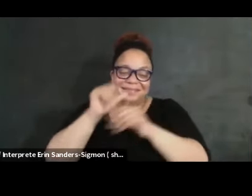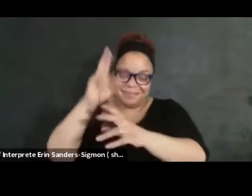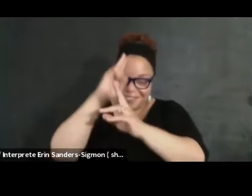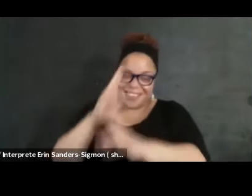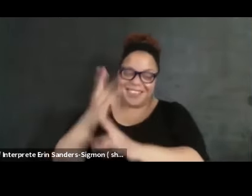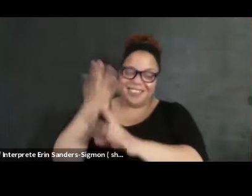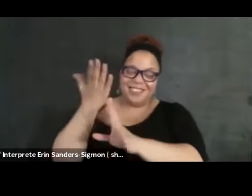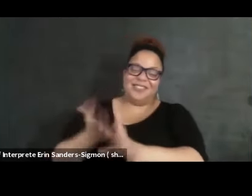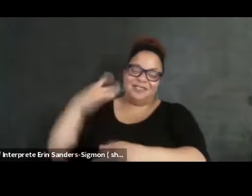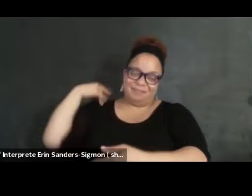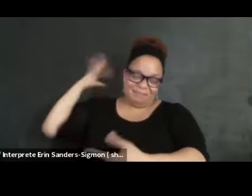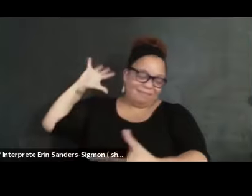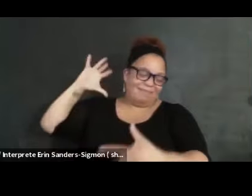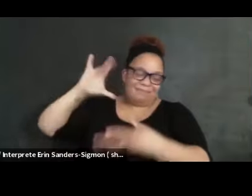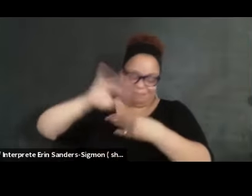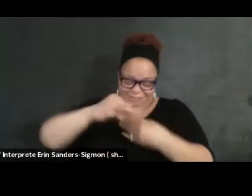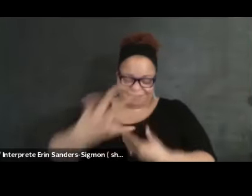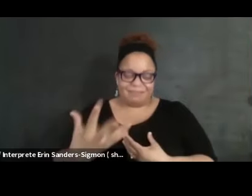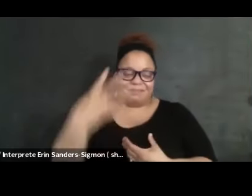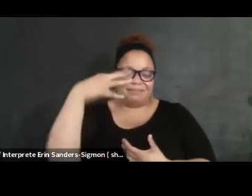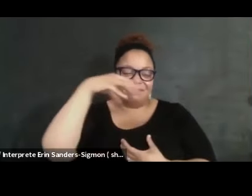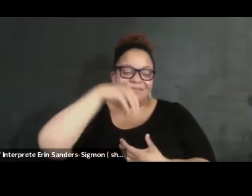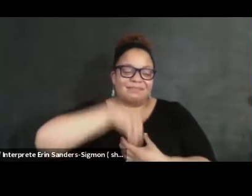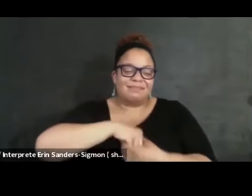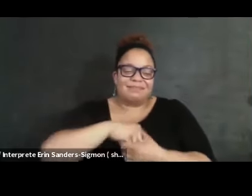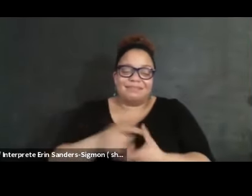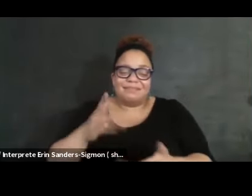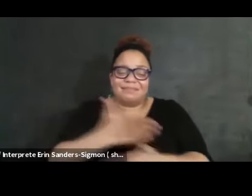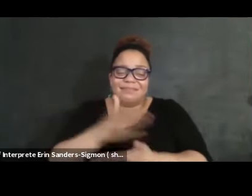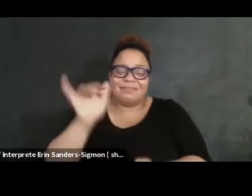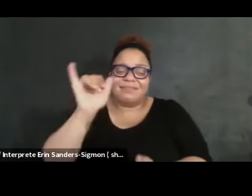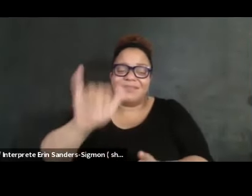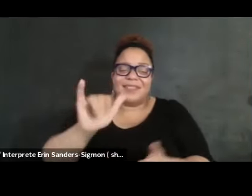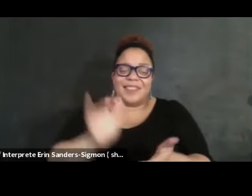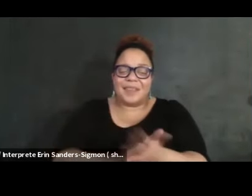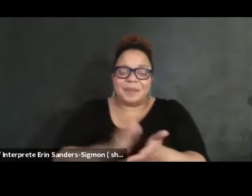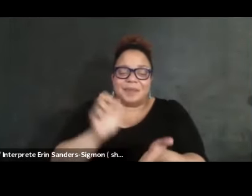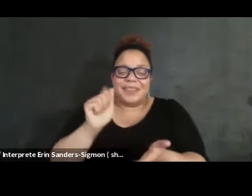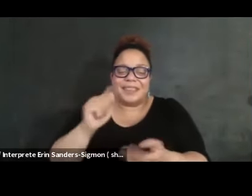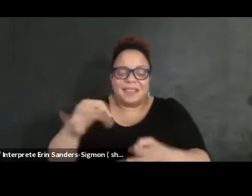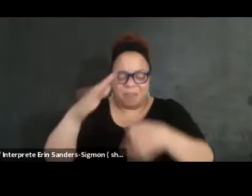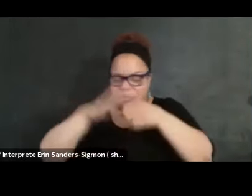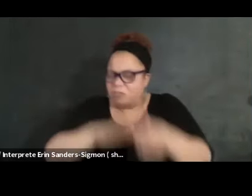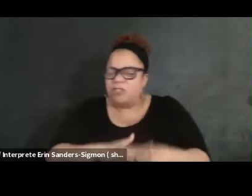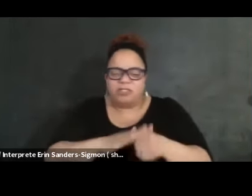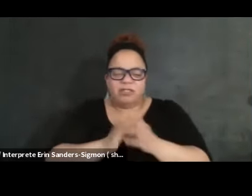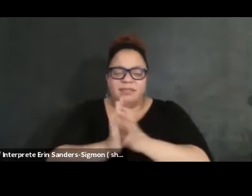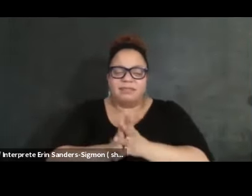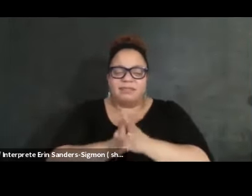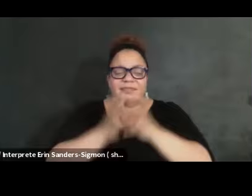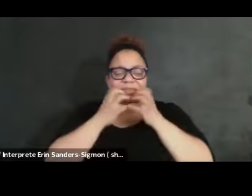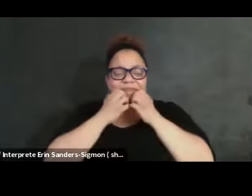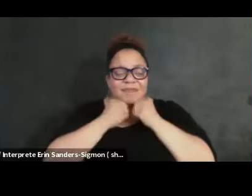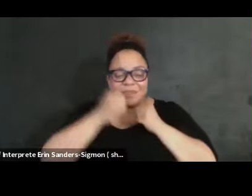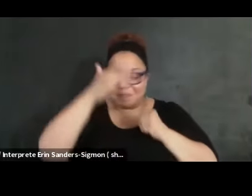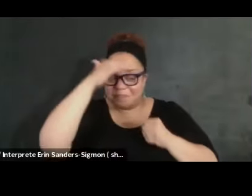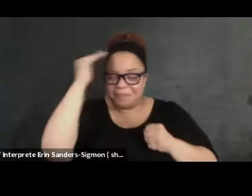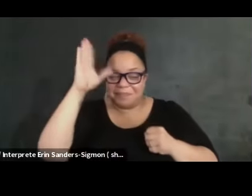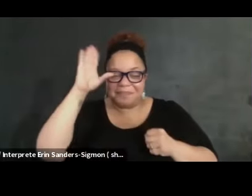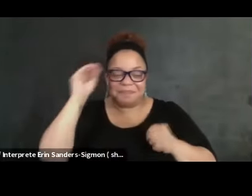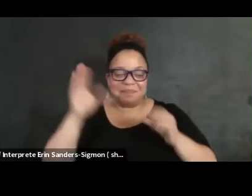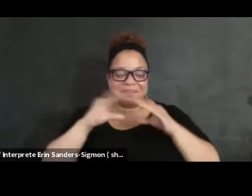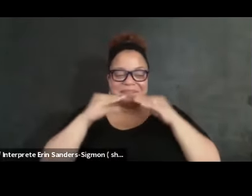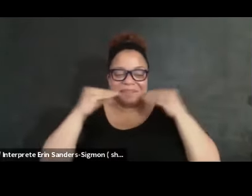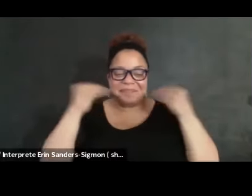their oppression ever. See a black boy smile, the type of smile that lights up a whole